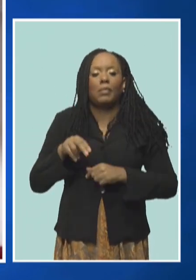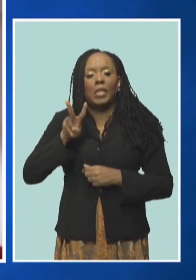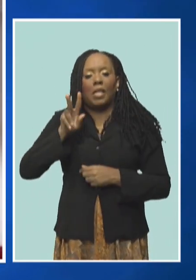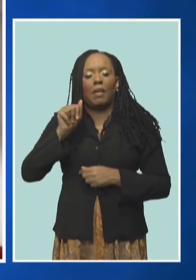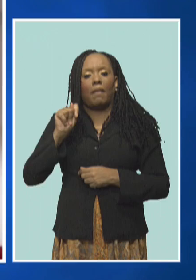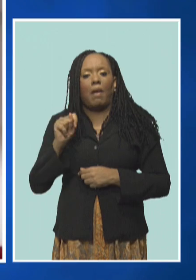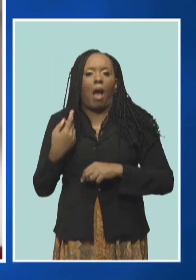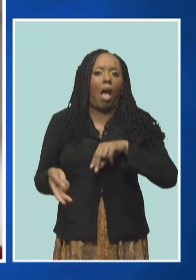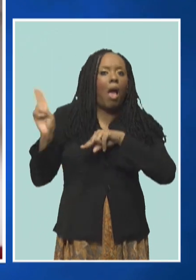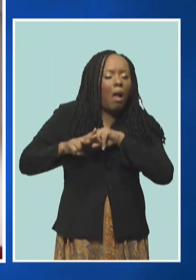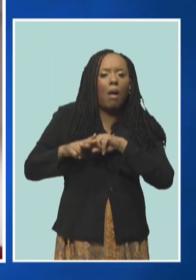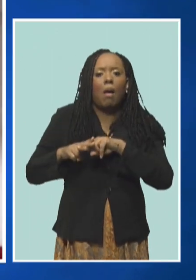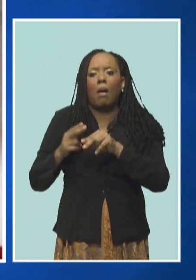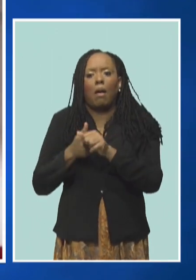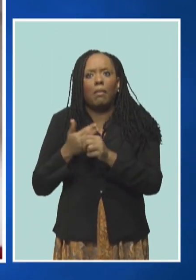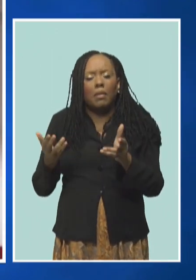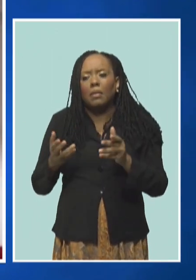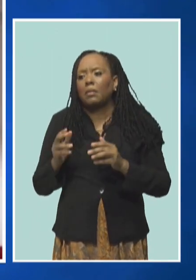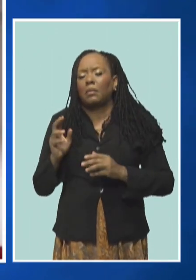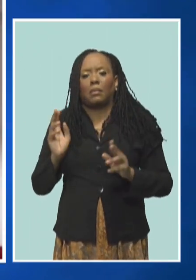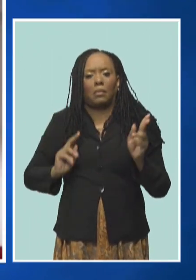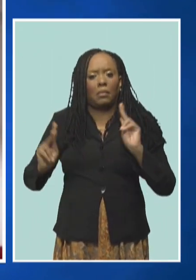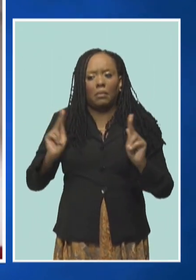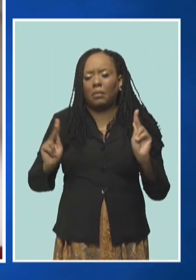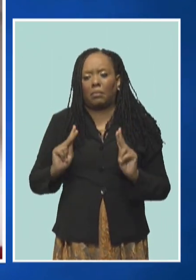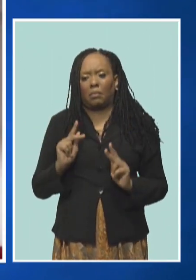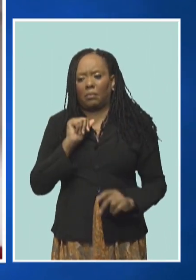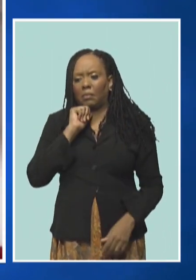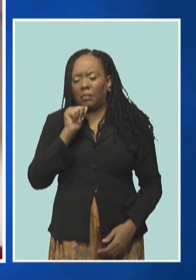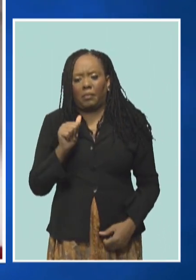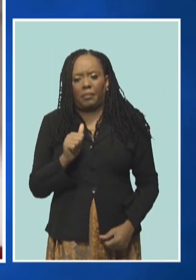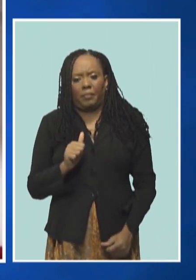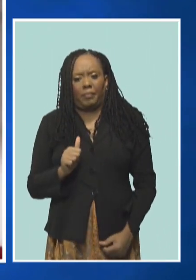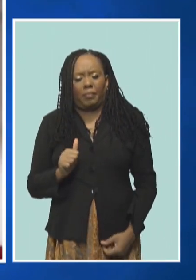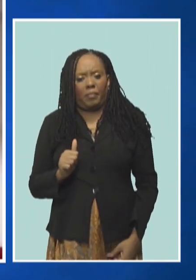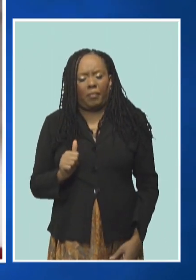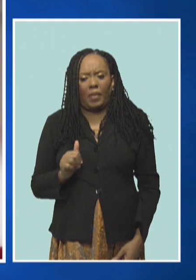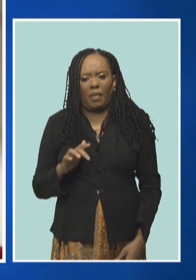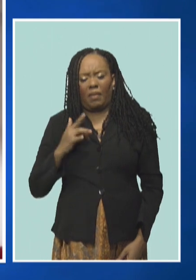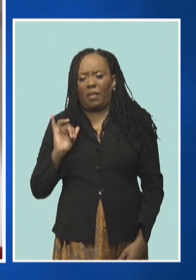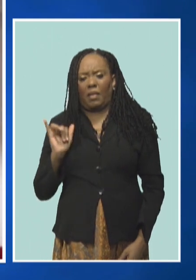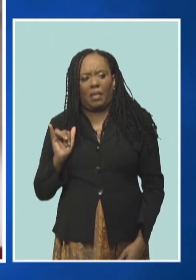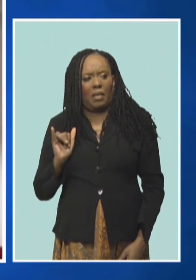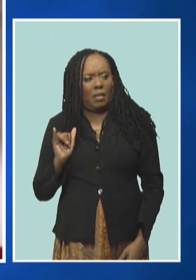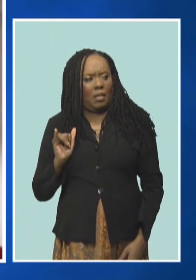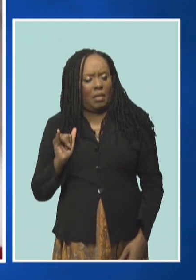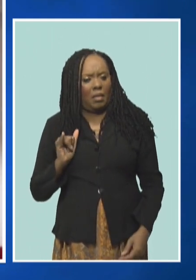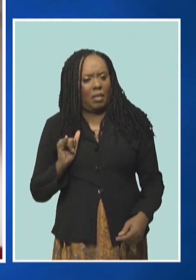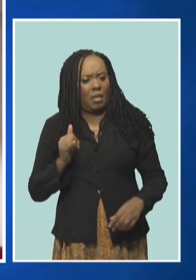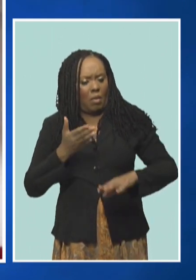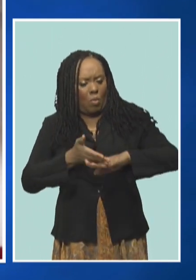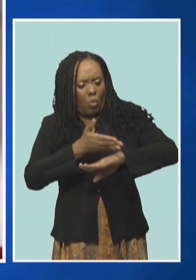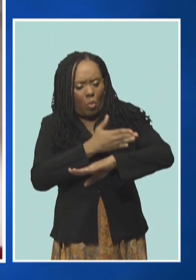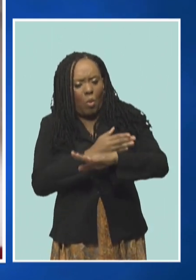online transactions and so on. So for these persons, they are not feeling that growth. And maybe that is translating into some